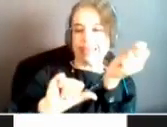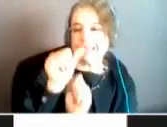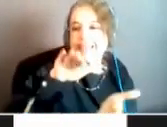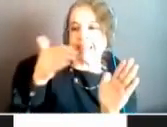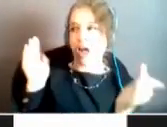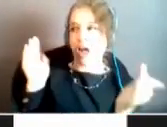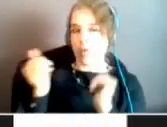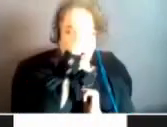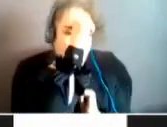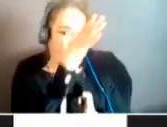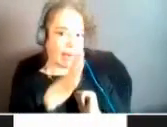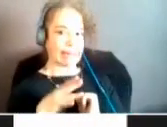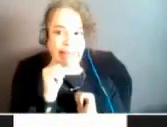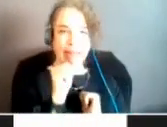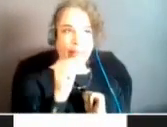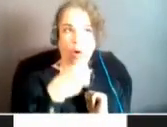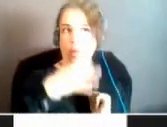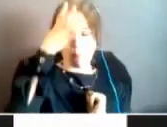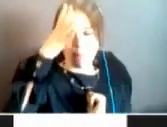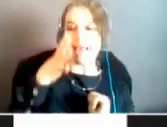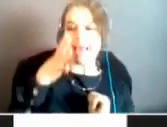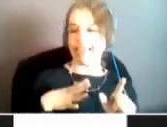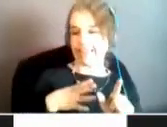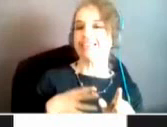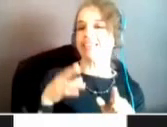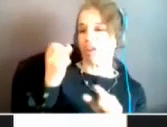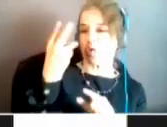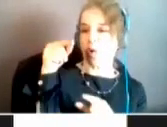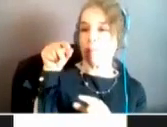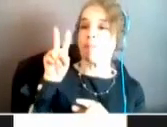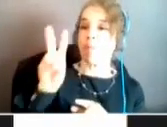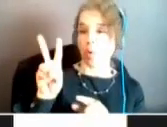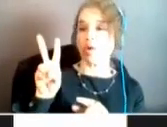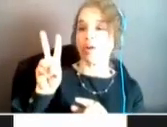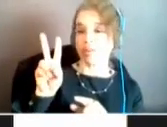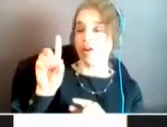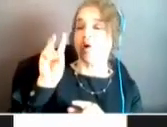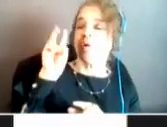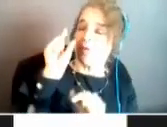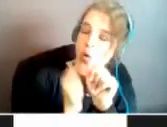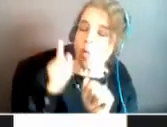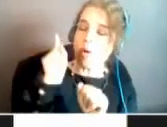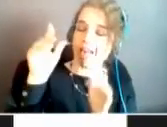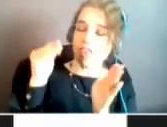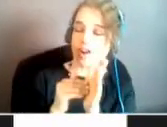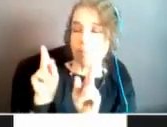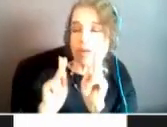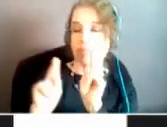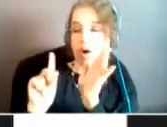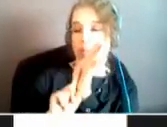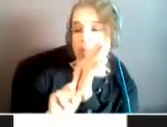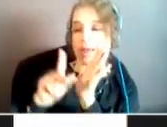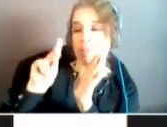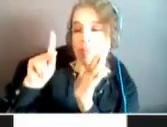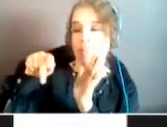than men. And for non-white males, their rate was 12.2 per 100,000 population. Next slide.